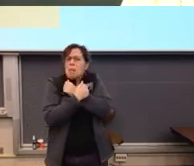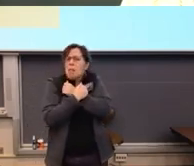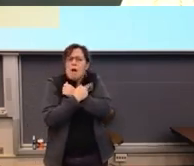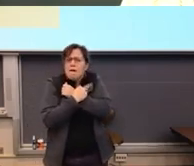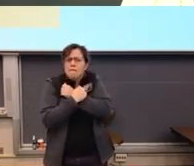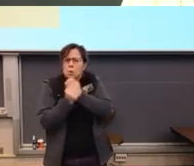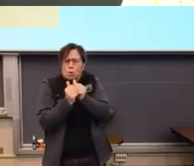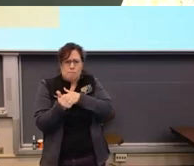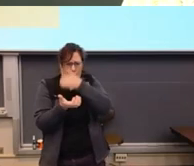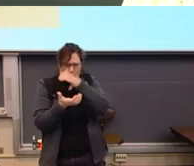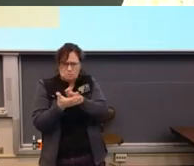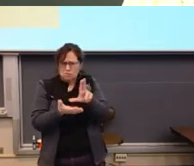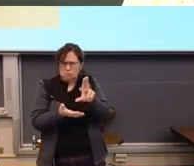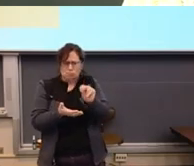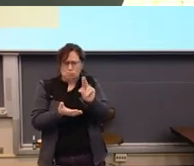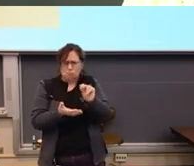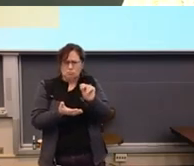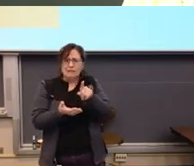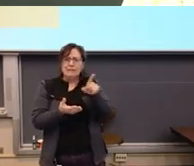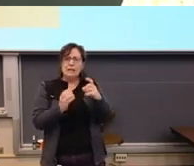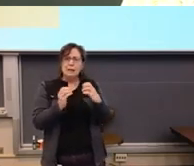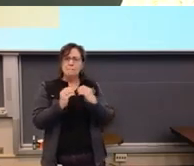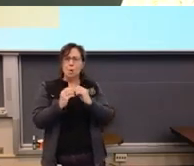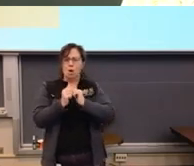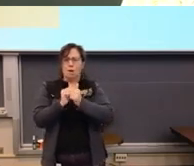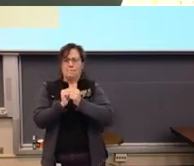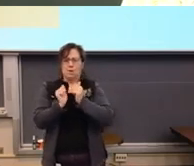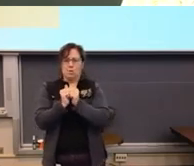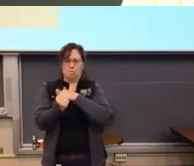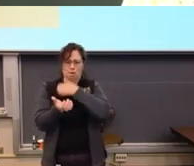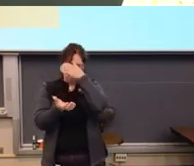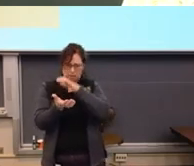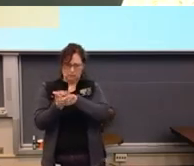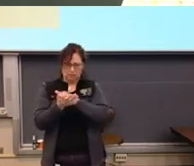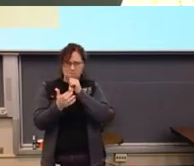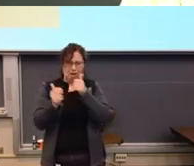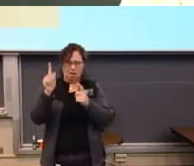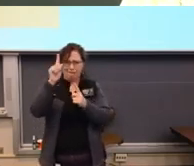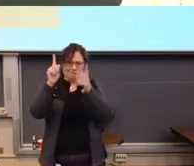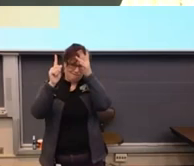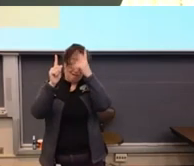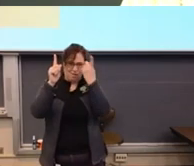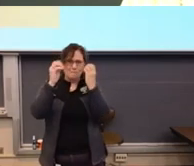husband. He was more in competition with my husband than a father,